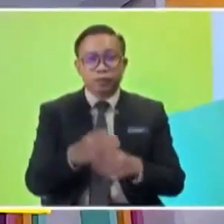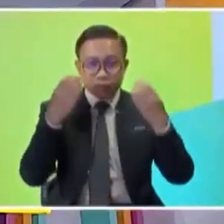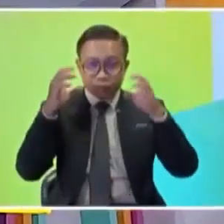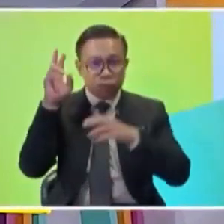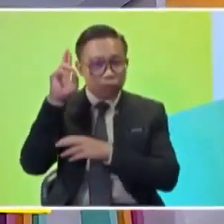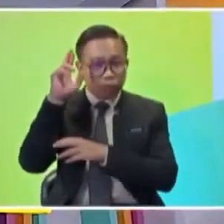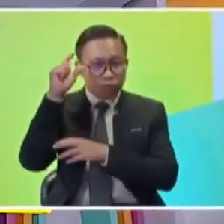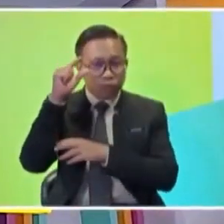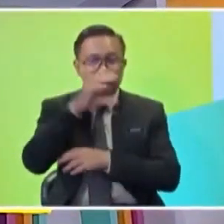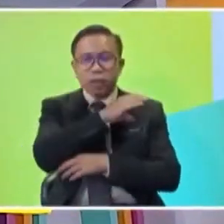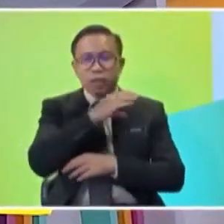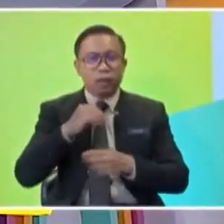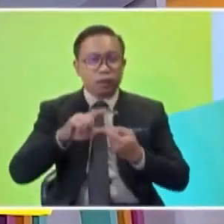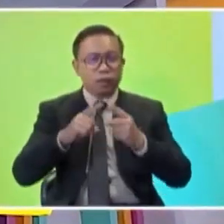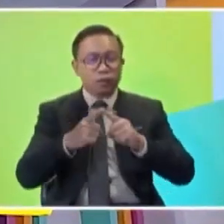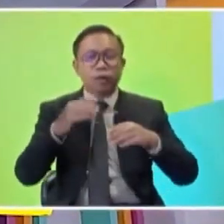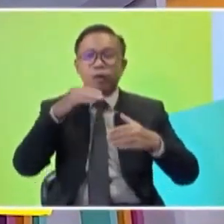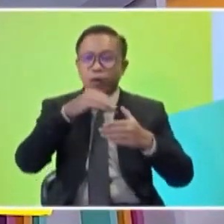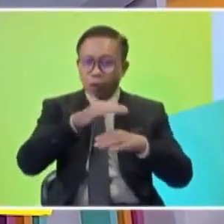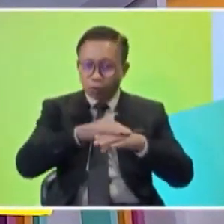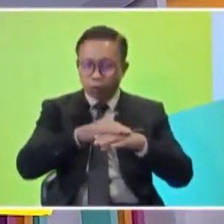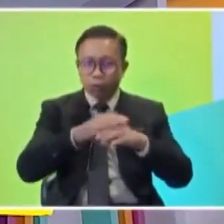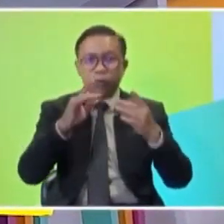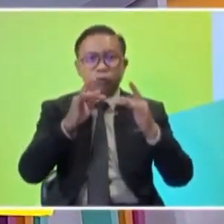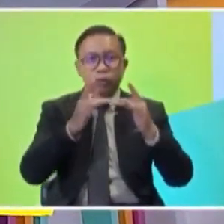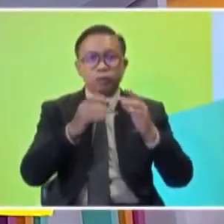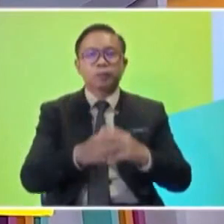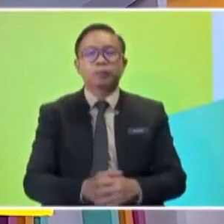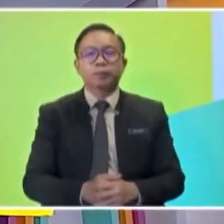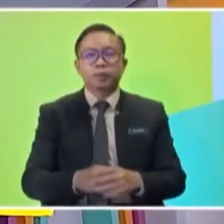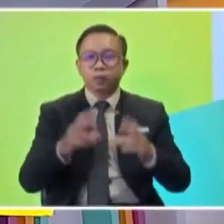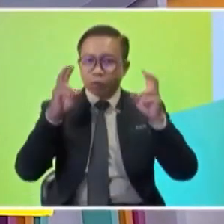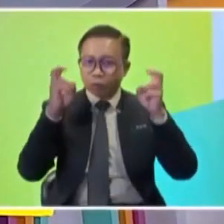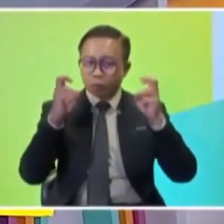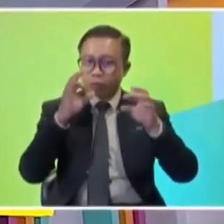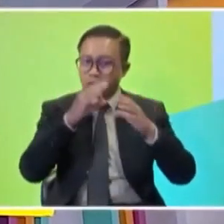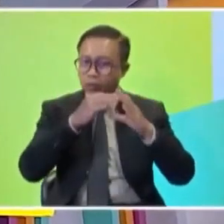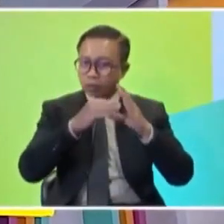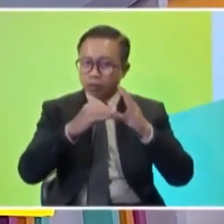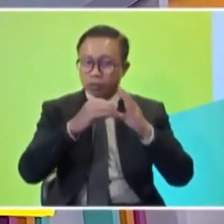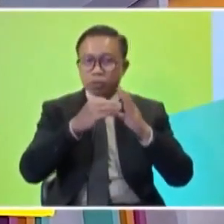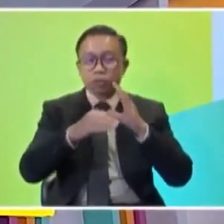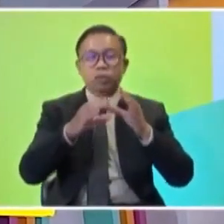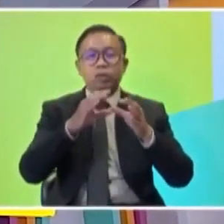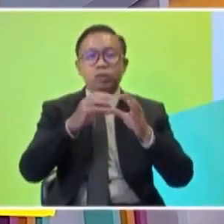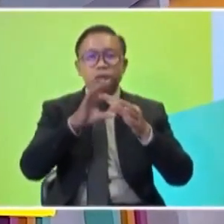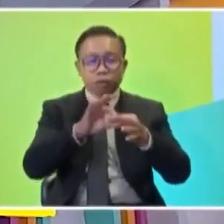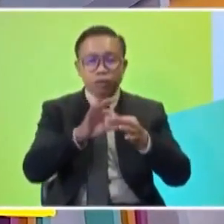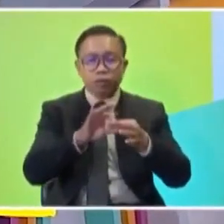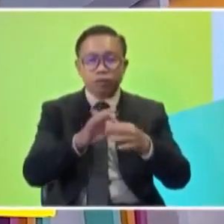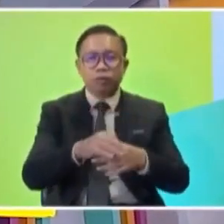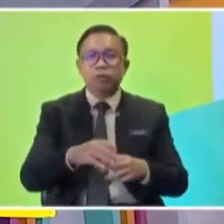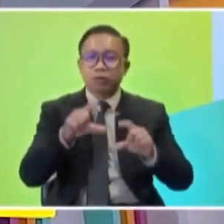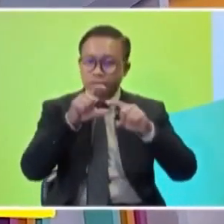Ragu and my friends on Google Meets. And today we are focusing on the topic of division of fractions. But Mr. Ragu, yes, in this